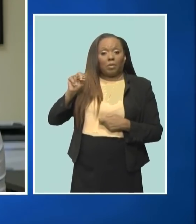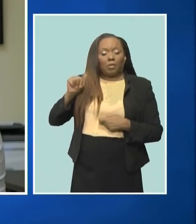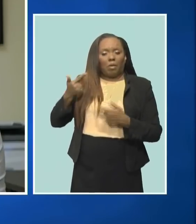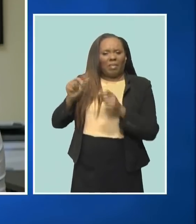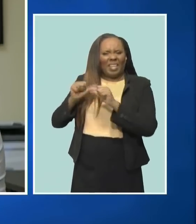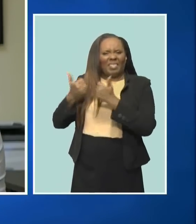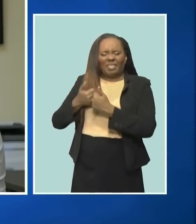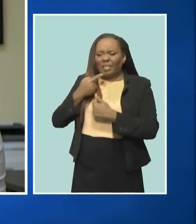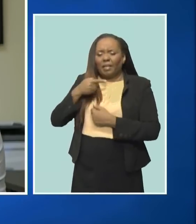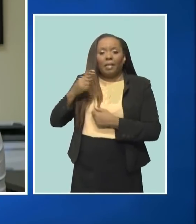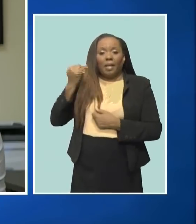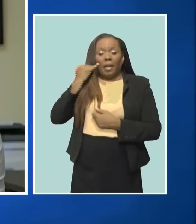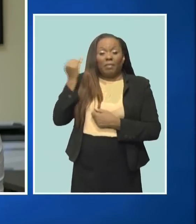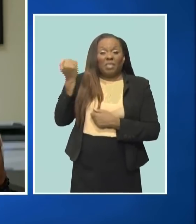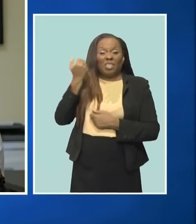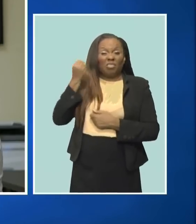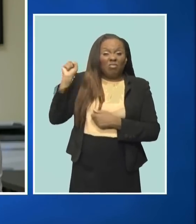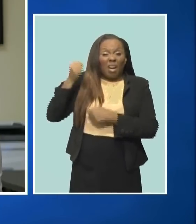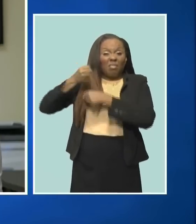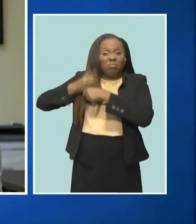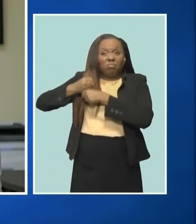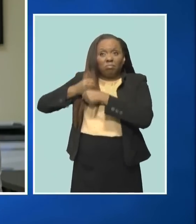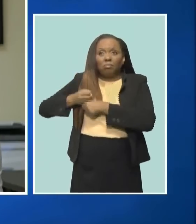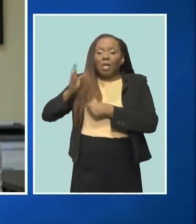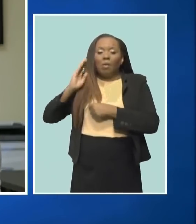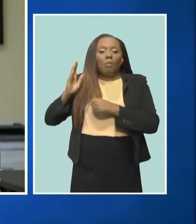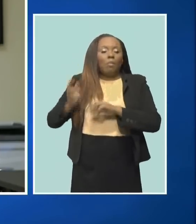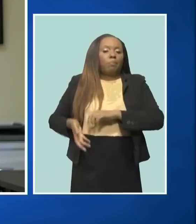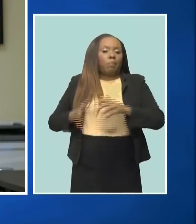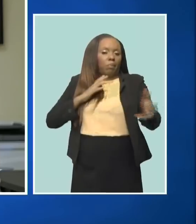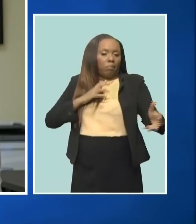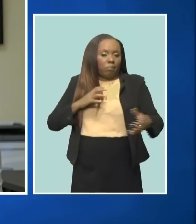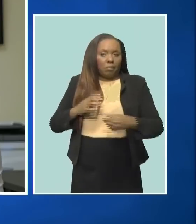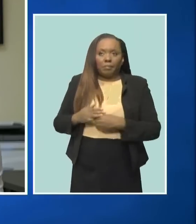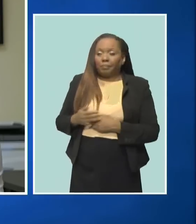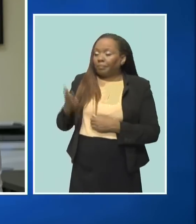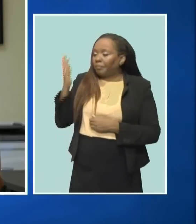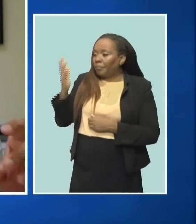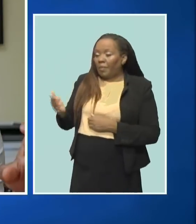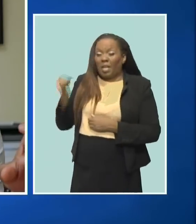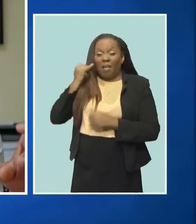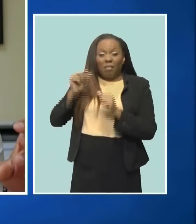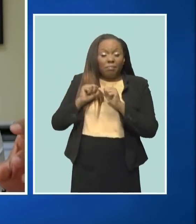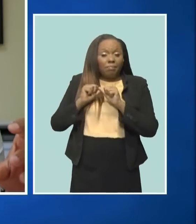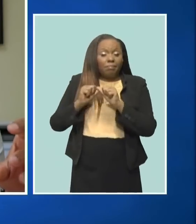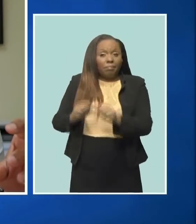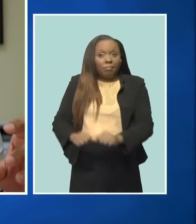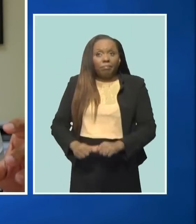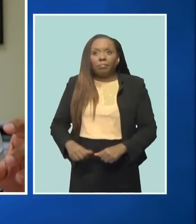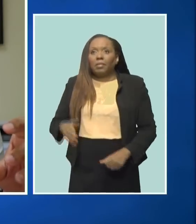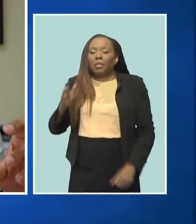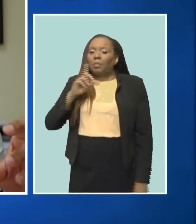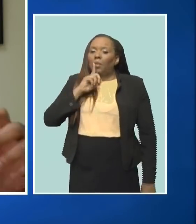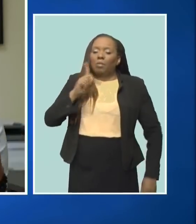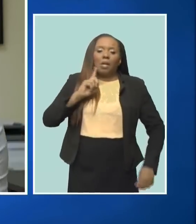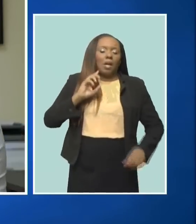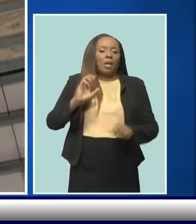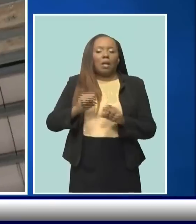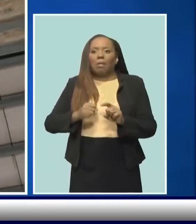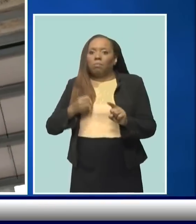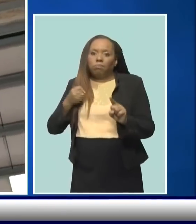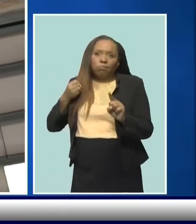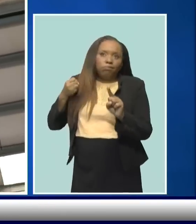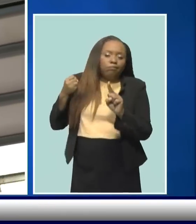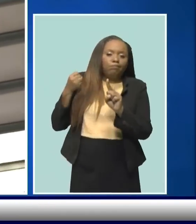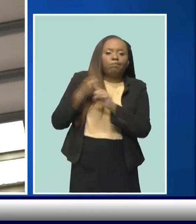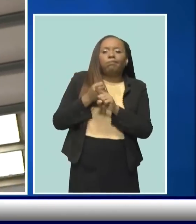The truth is, the longer the disruption continues, there is going to be a long-term impact, or there